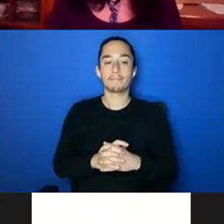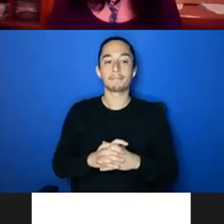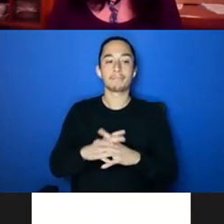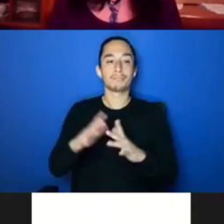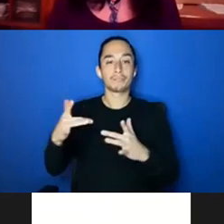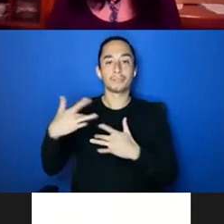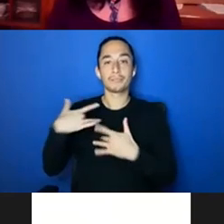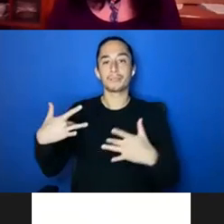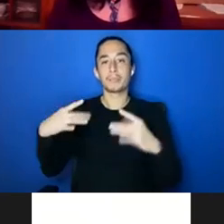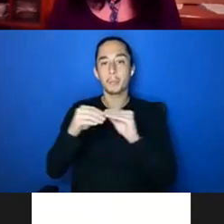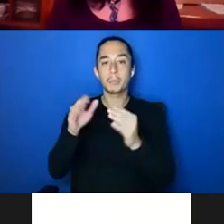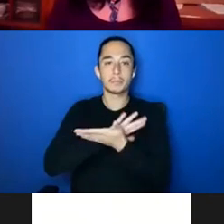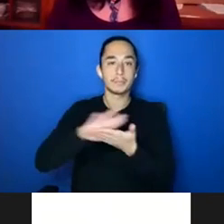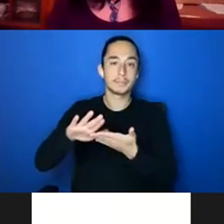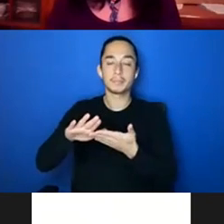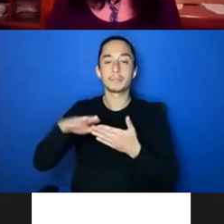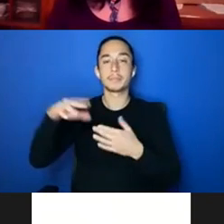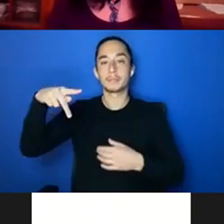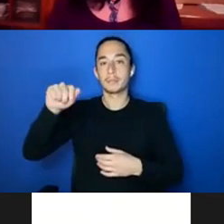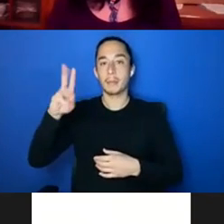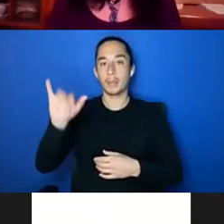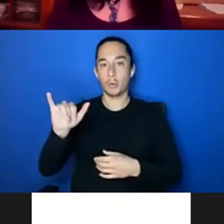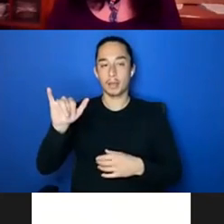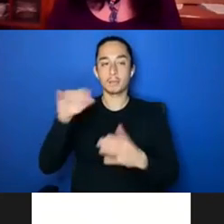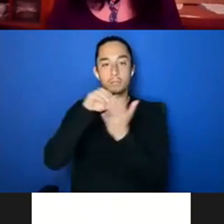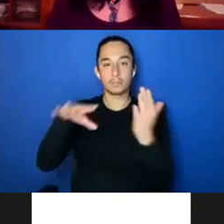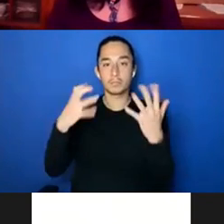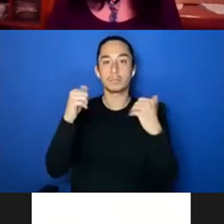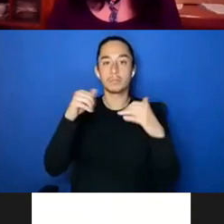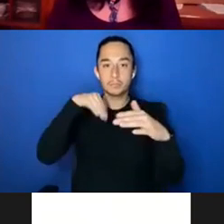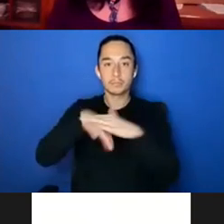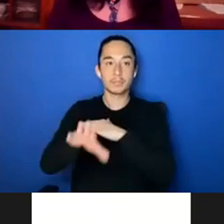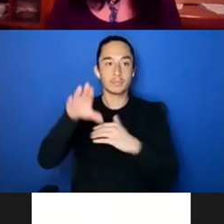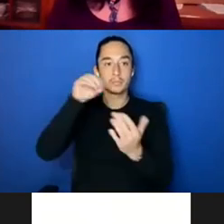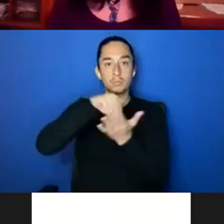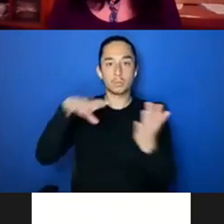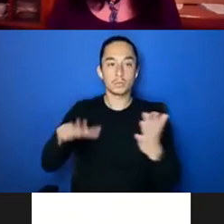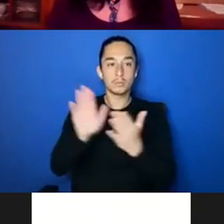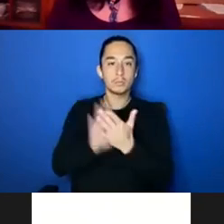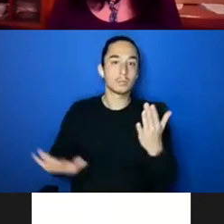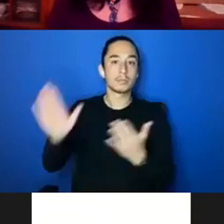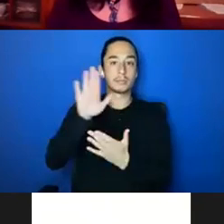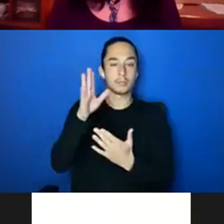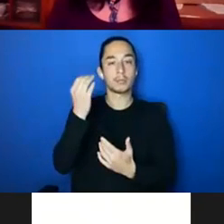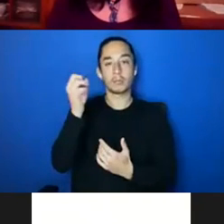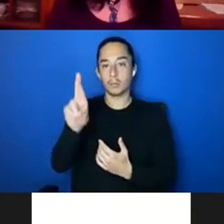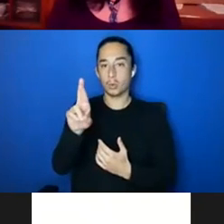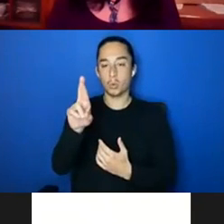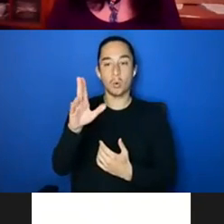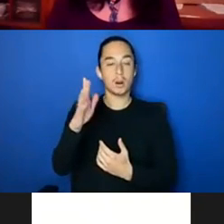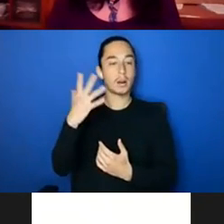a cleaner pathway if your student wants to go directly into a student colleague year or into a